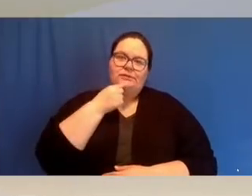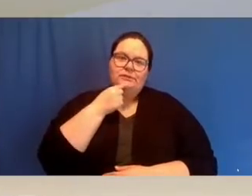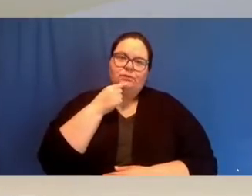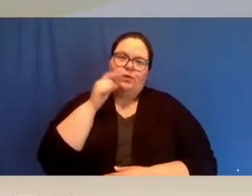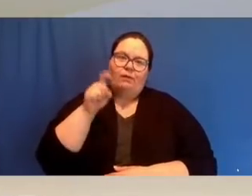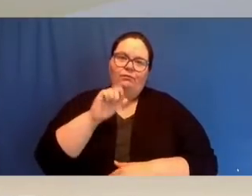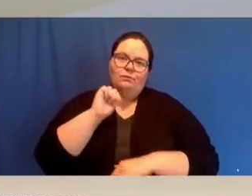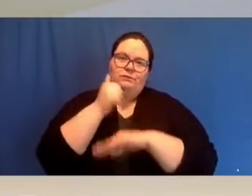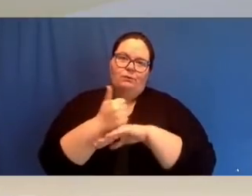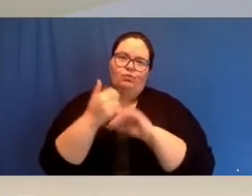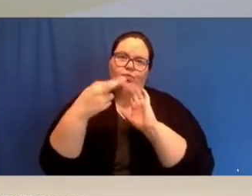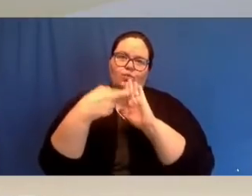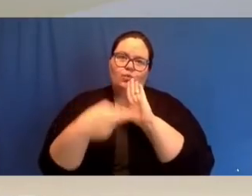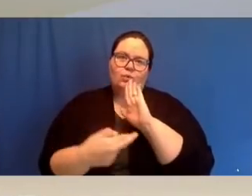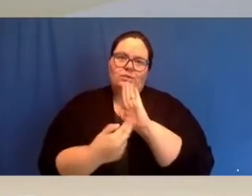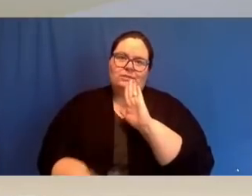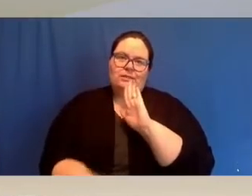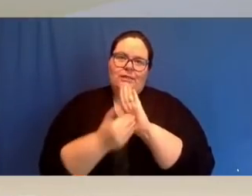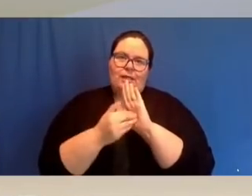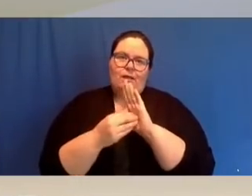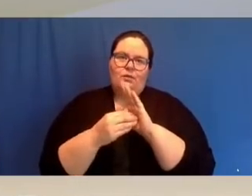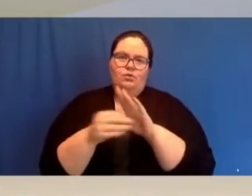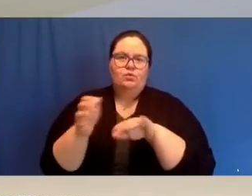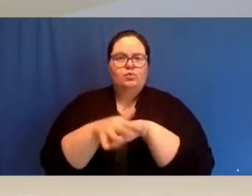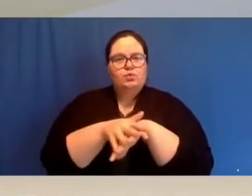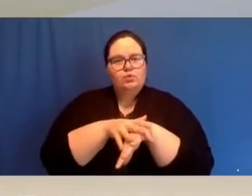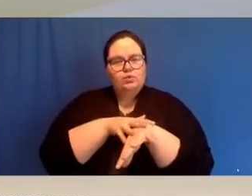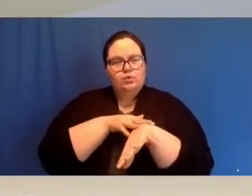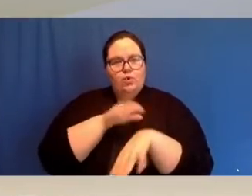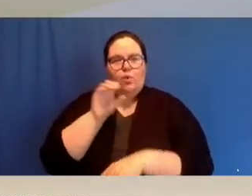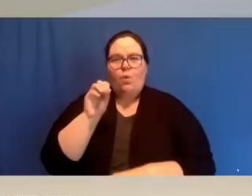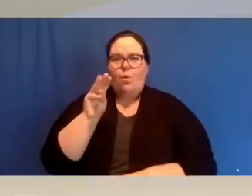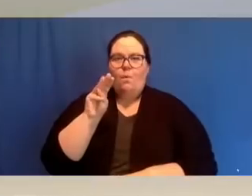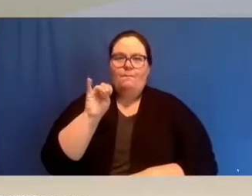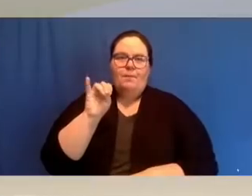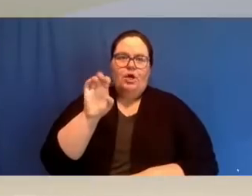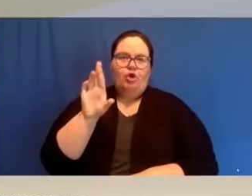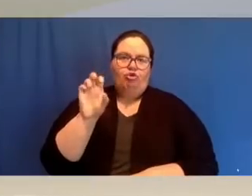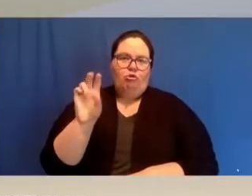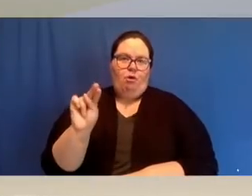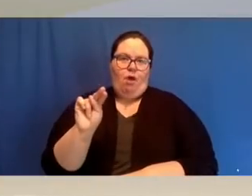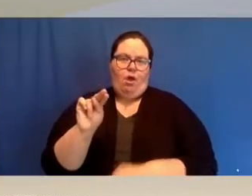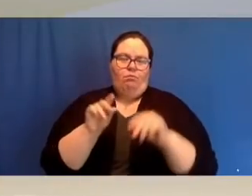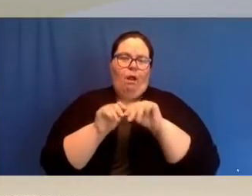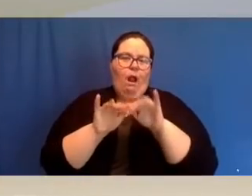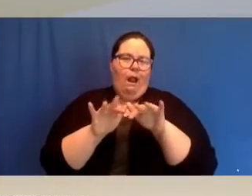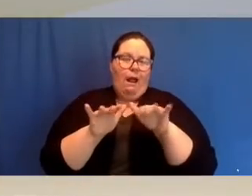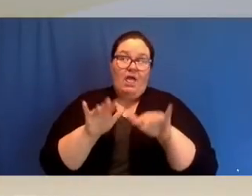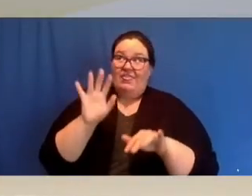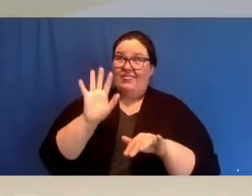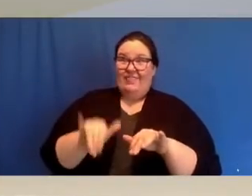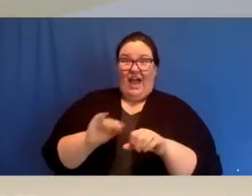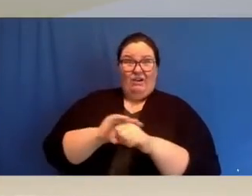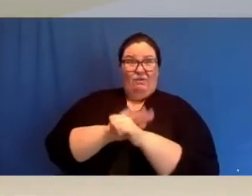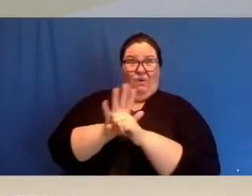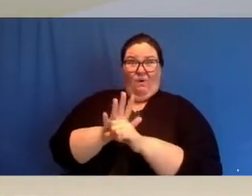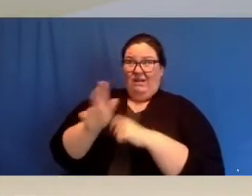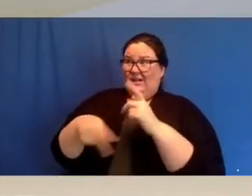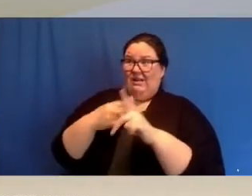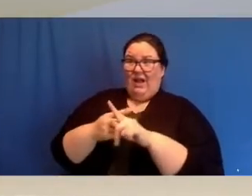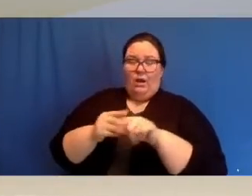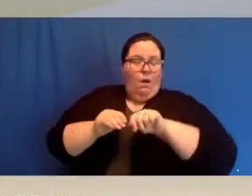to put additional measures in place to slow the spread of Omicron variant. The speed at which this variant is spreading